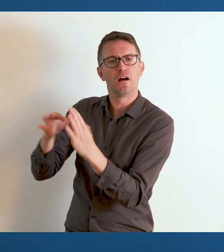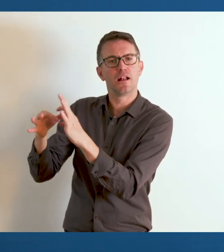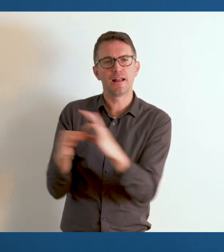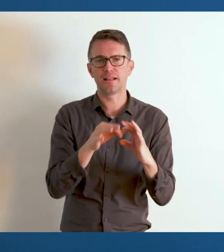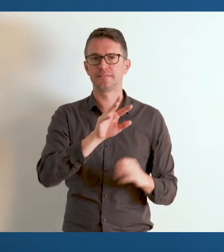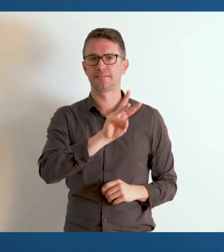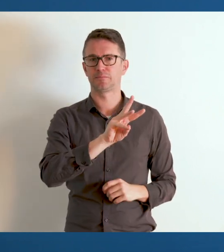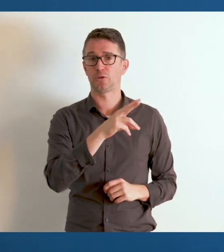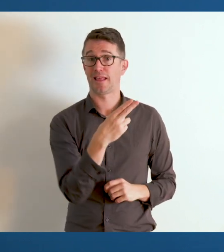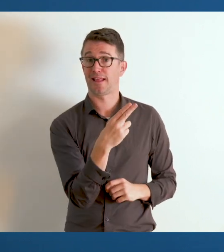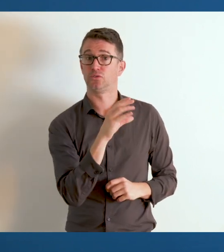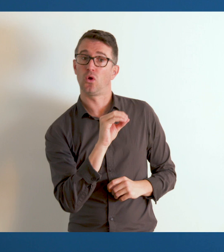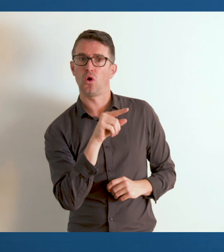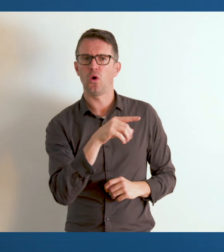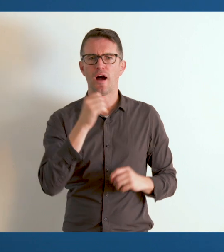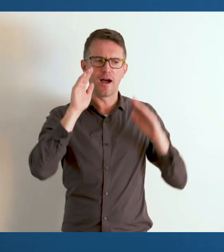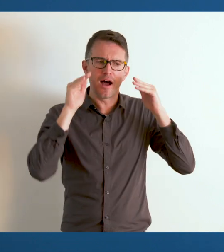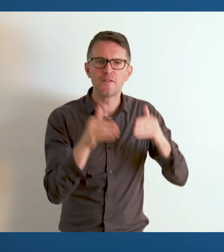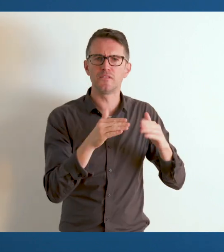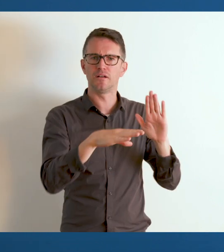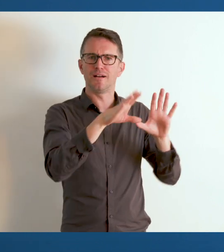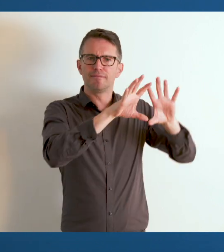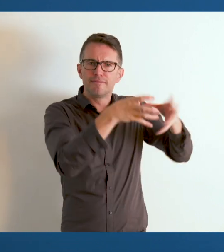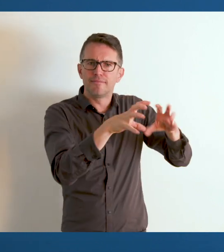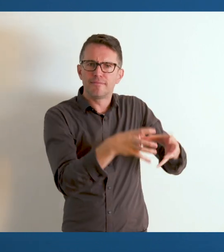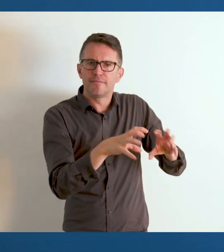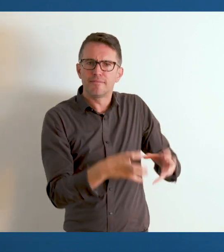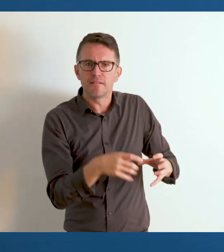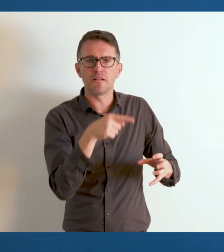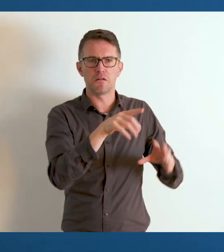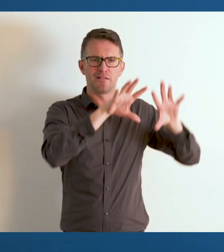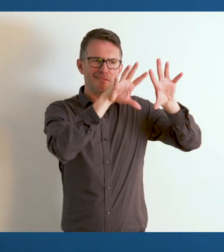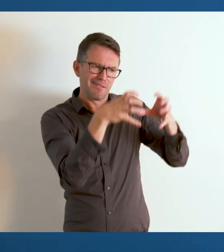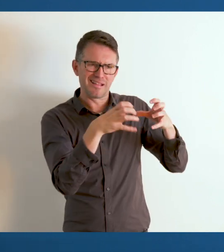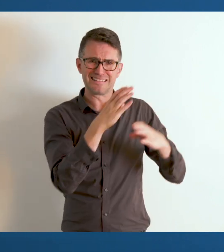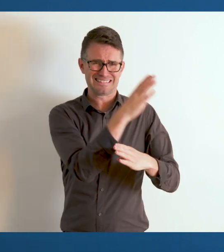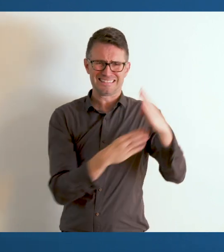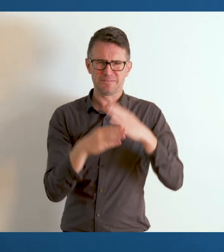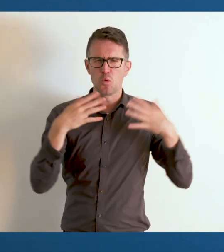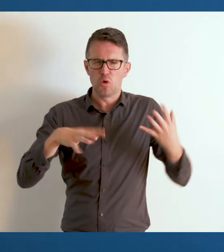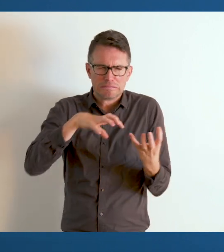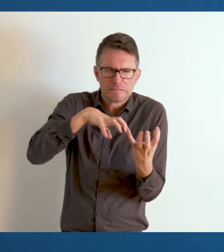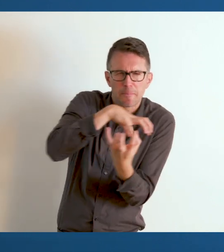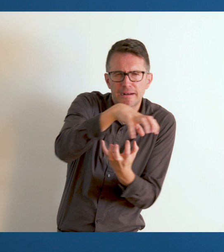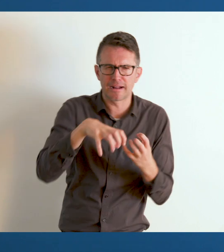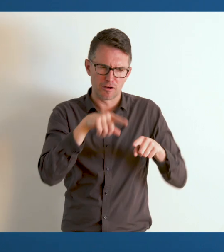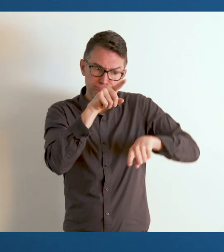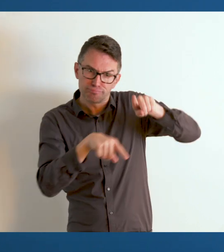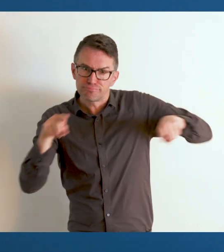Classification of Functioning Disability and Health. And what this model shows is the complexity of the